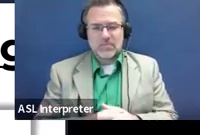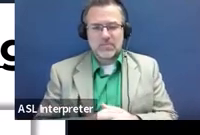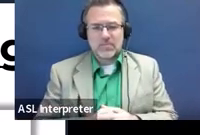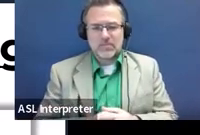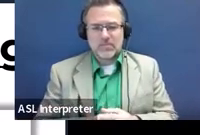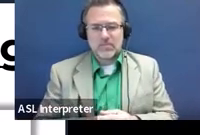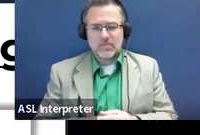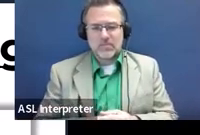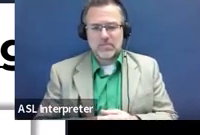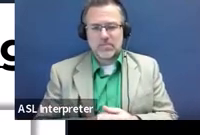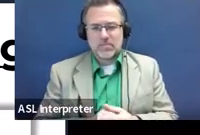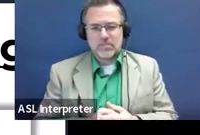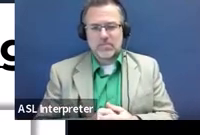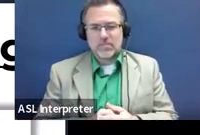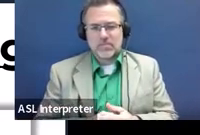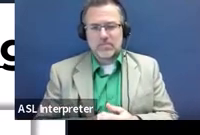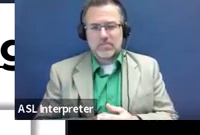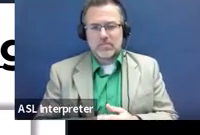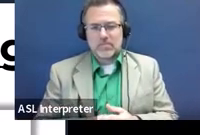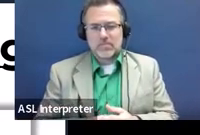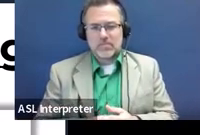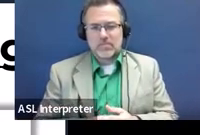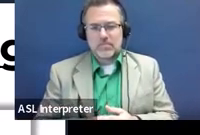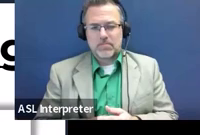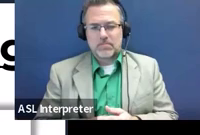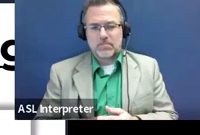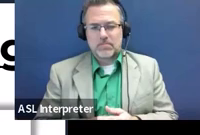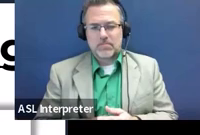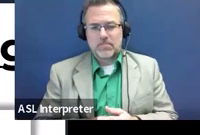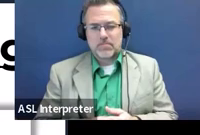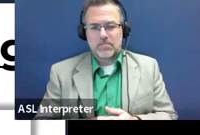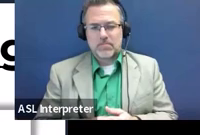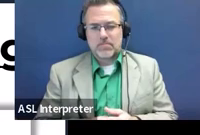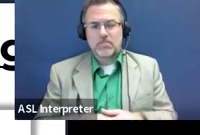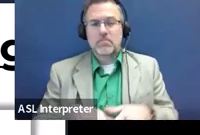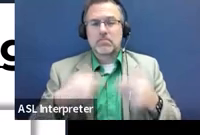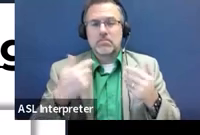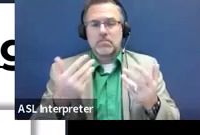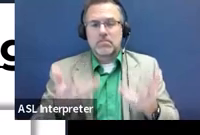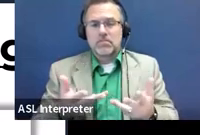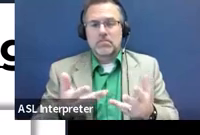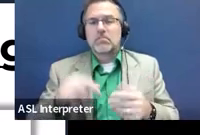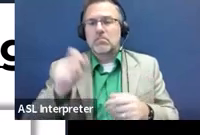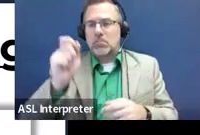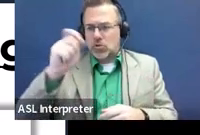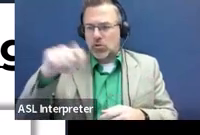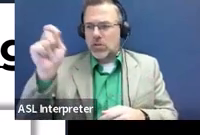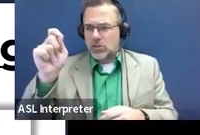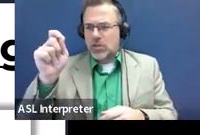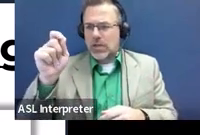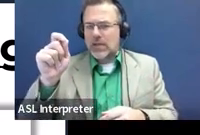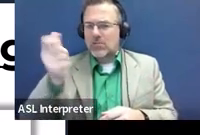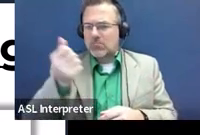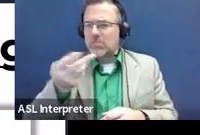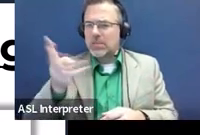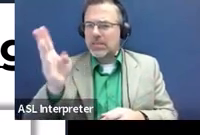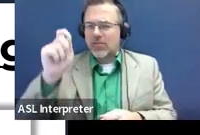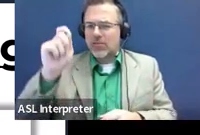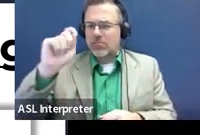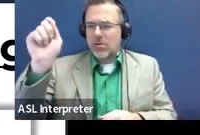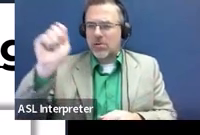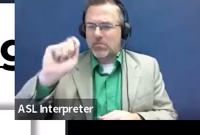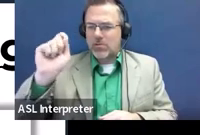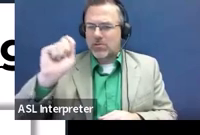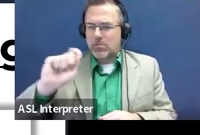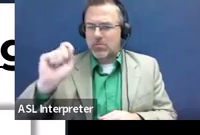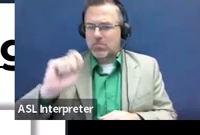Okay, so moving on to the purpose of the meeting. So again, you can check more than one box. So if you're talking about